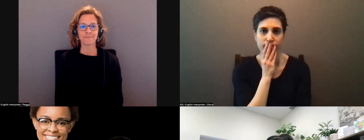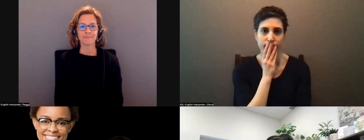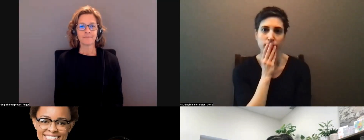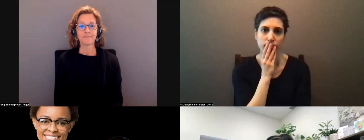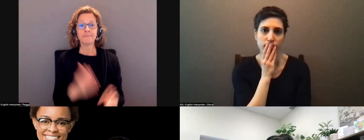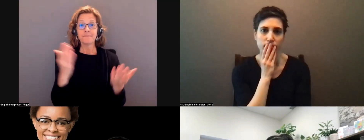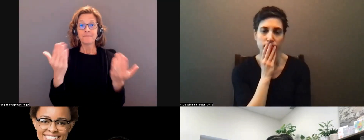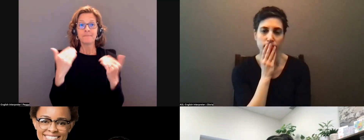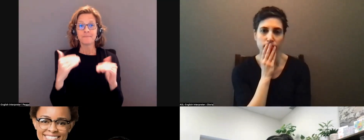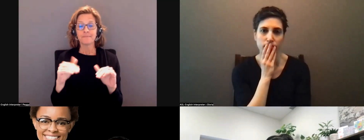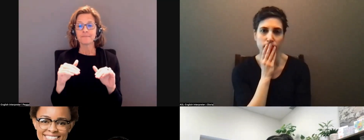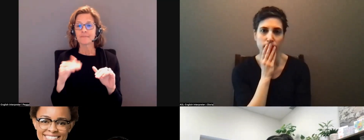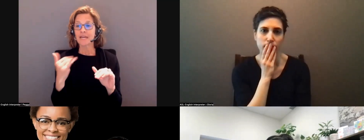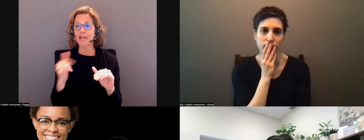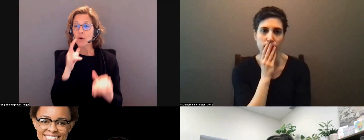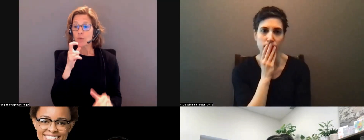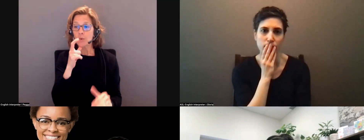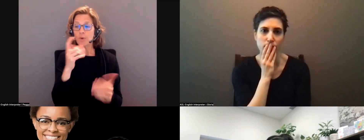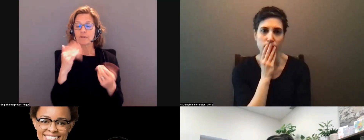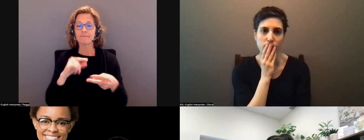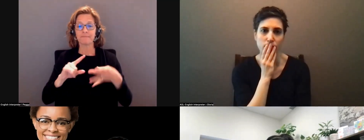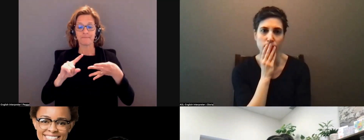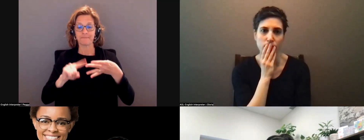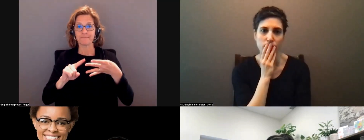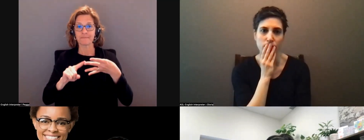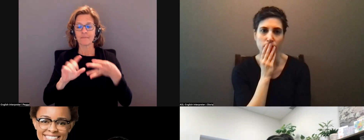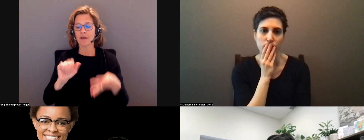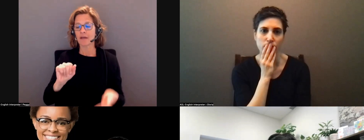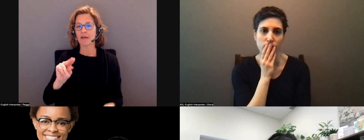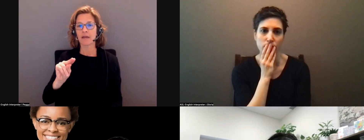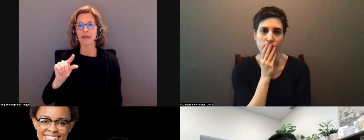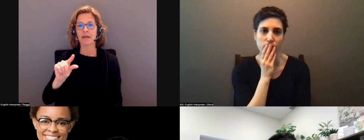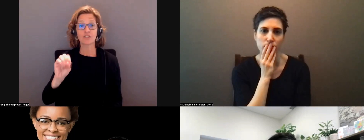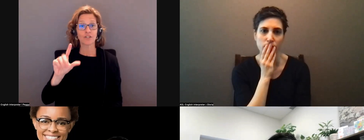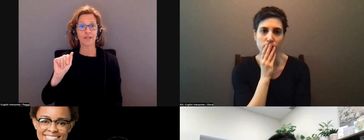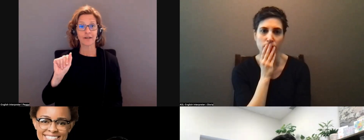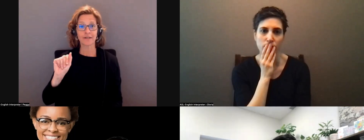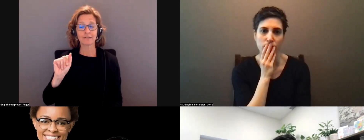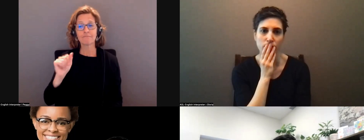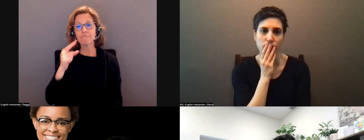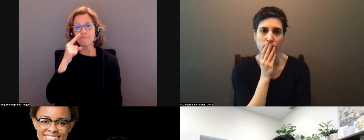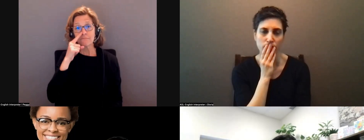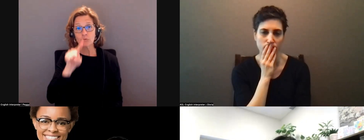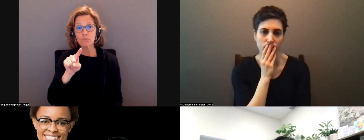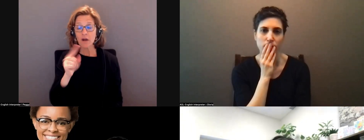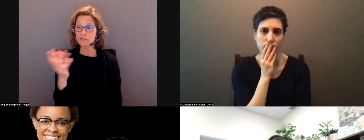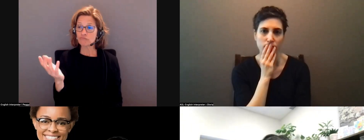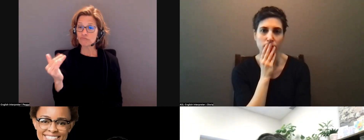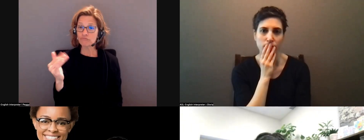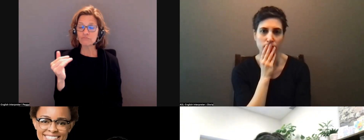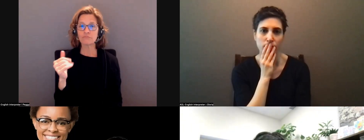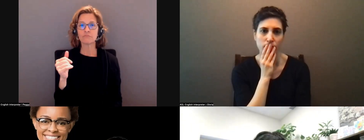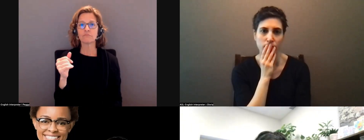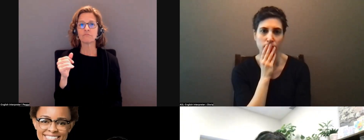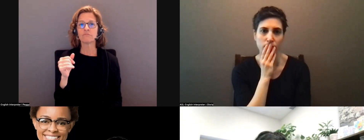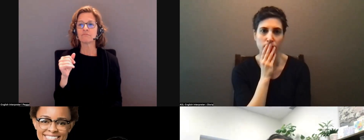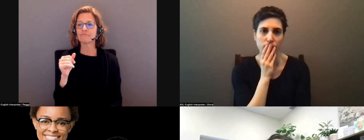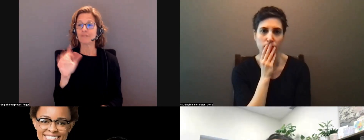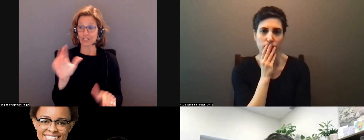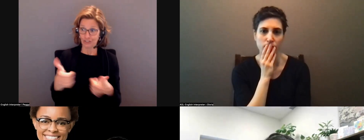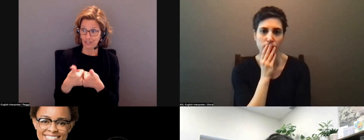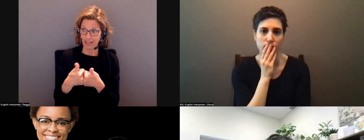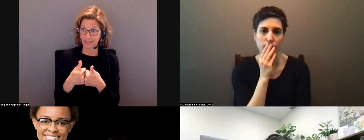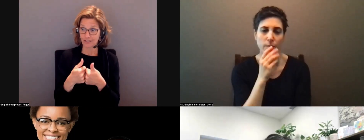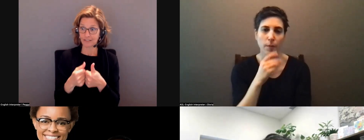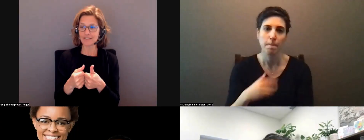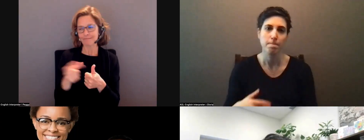guess let's jump to Angela. If you could share how you overcame those challenges that you